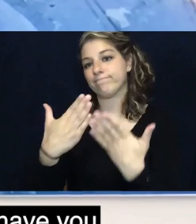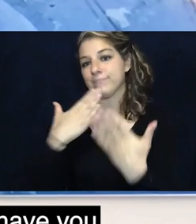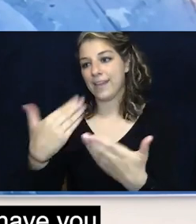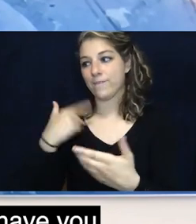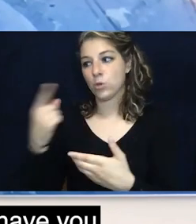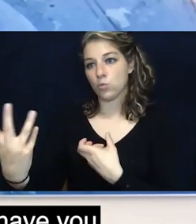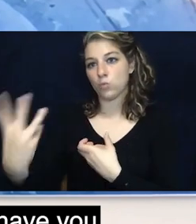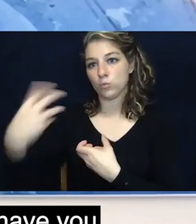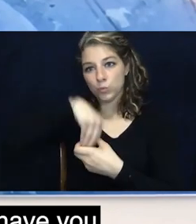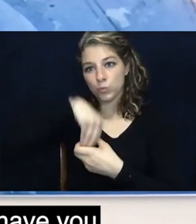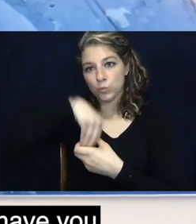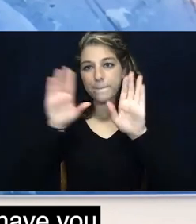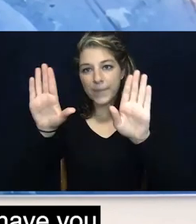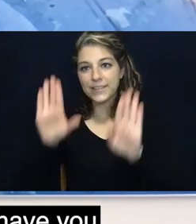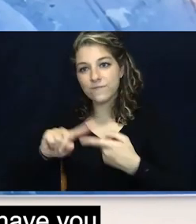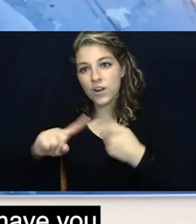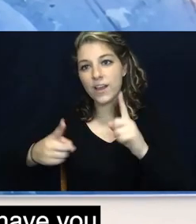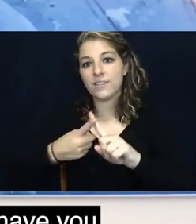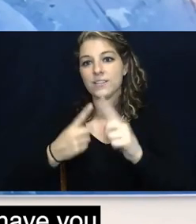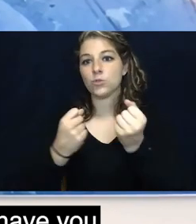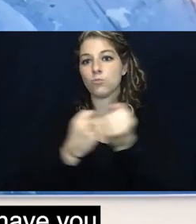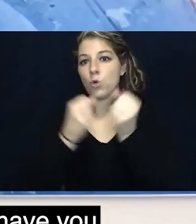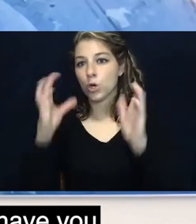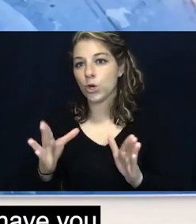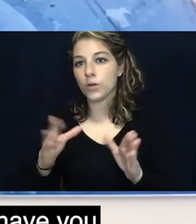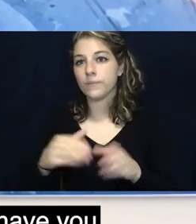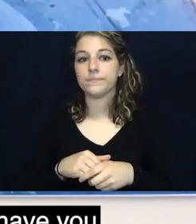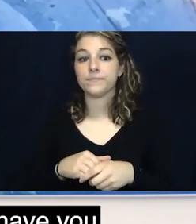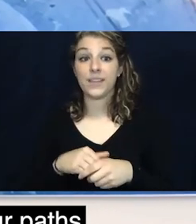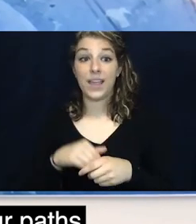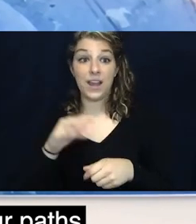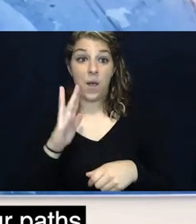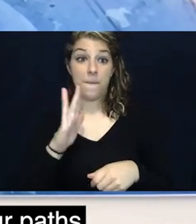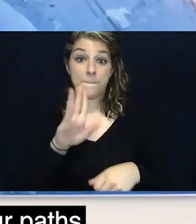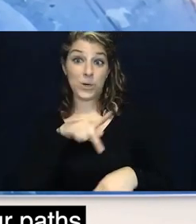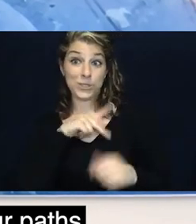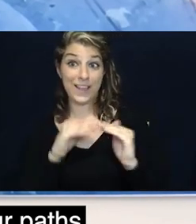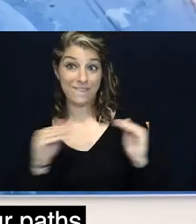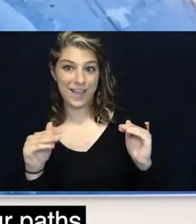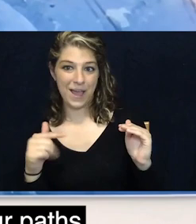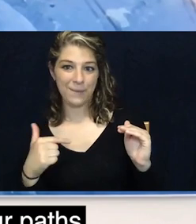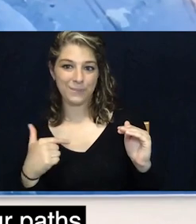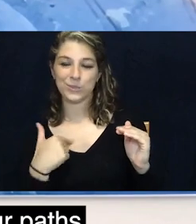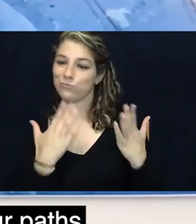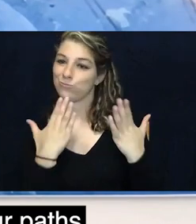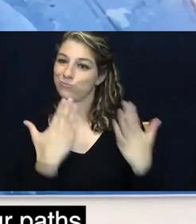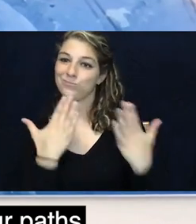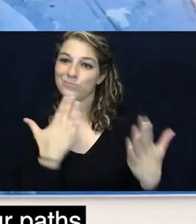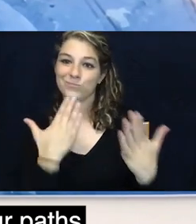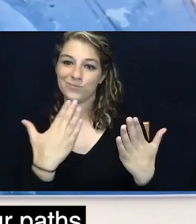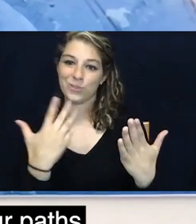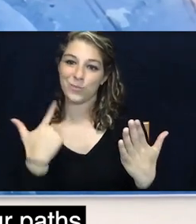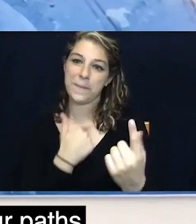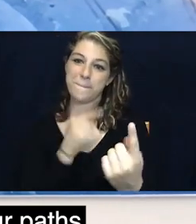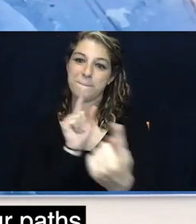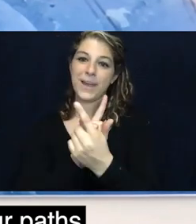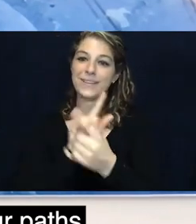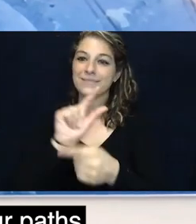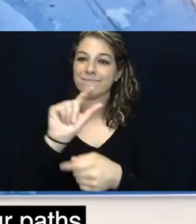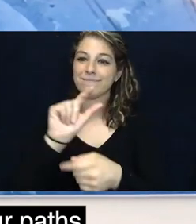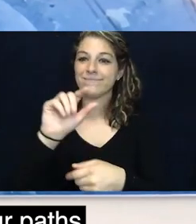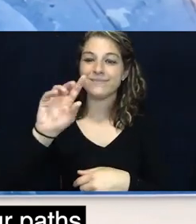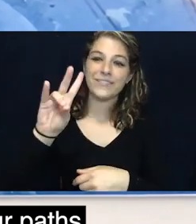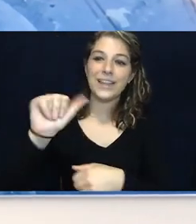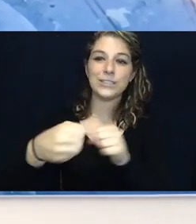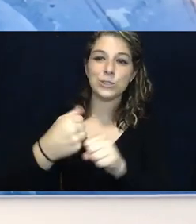more grateful to have you as an amazing friend and supporter. And on a personal level, I'm just beyond grateful that our paths crossed